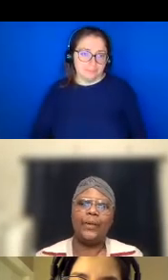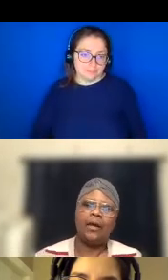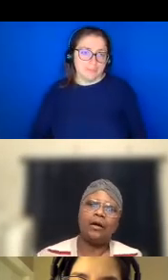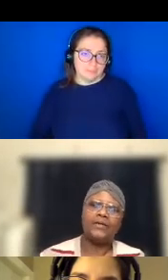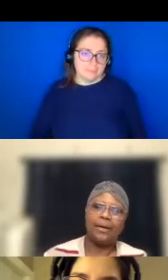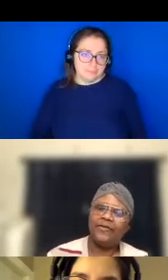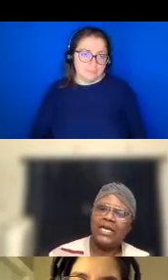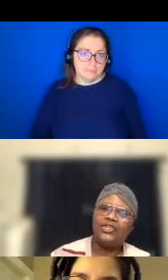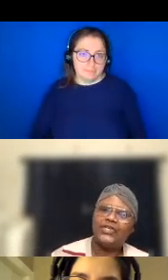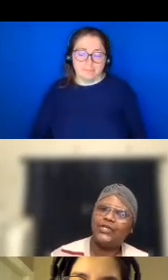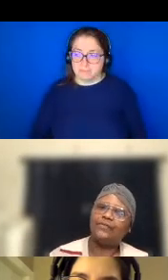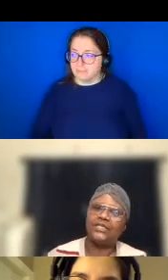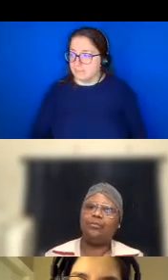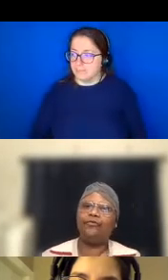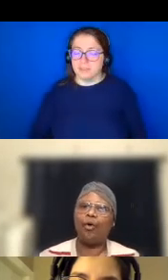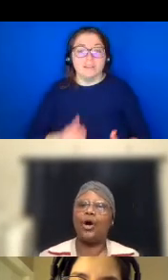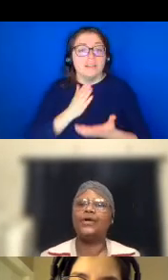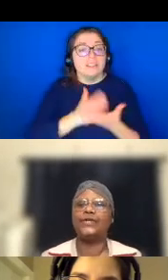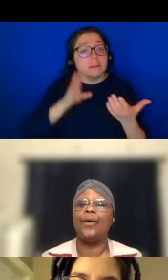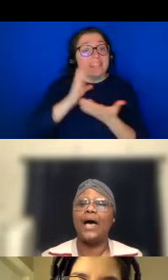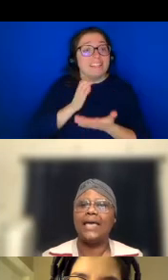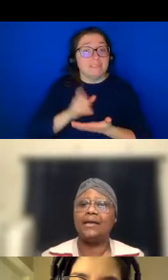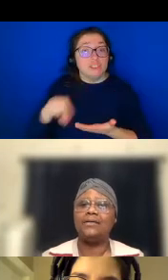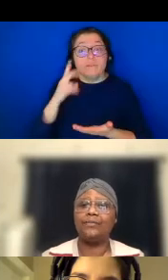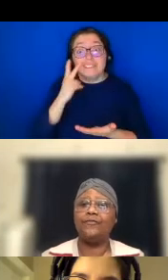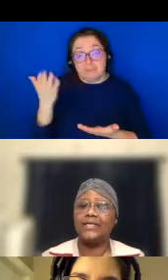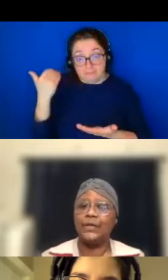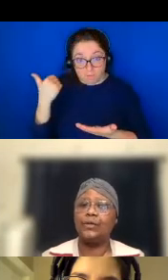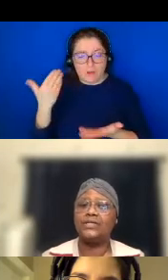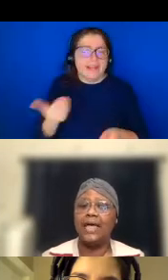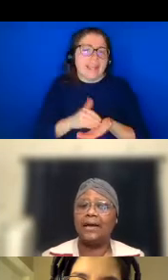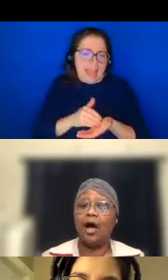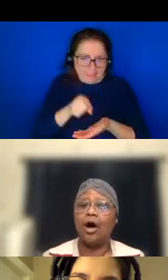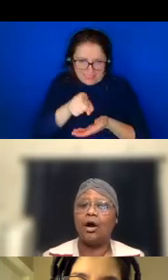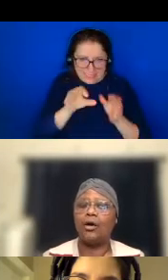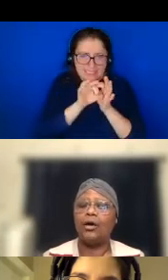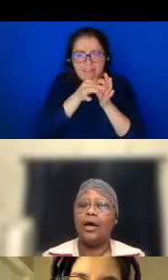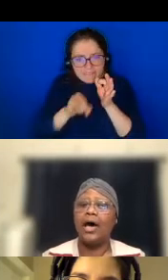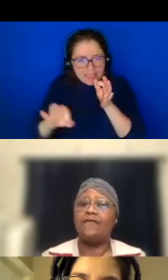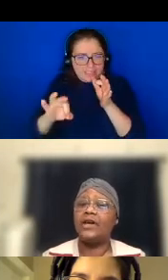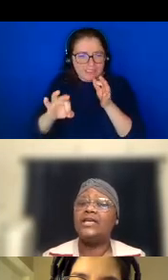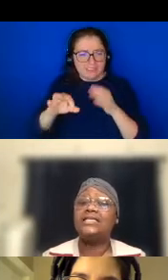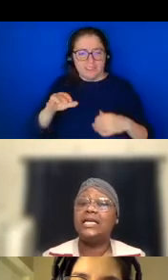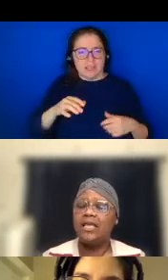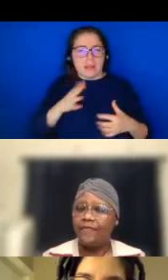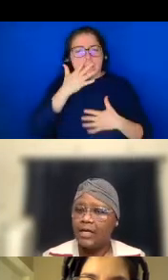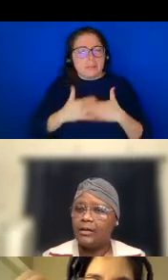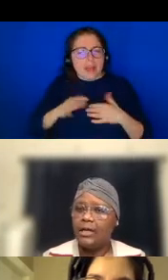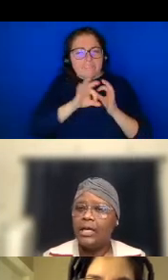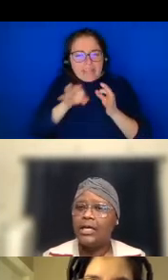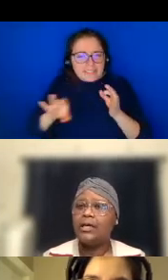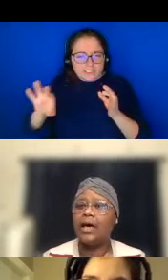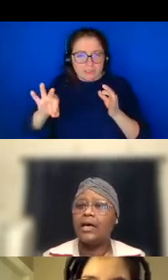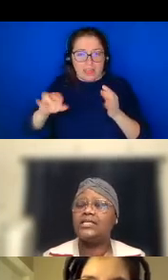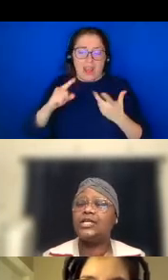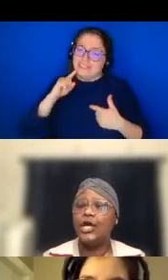So here are some of the images you've seen before. So again, some vessels that are very